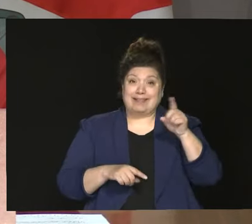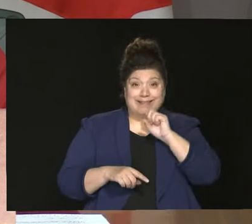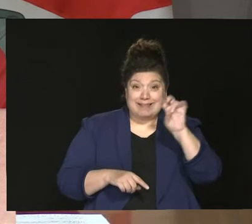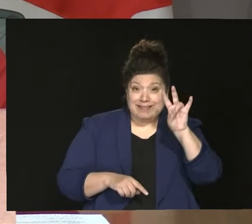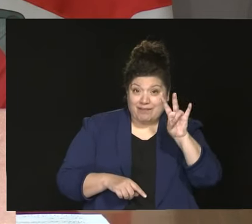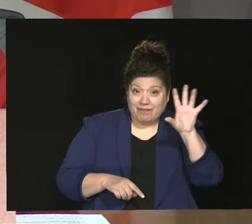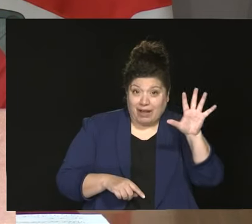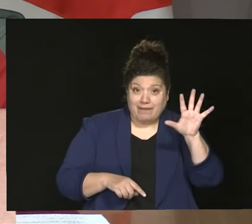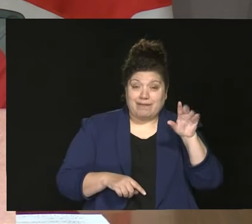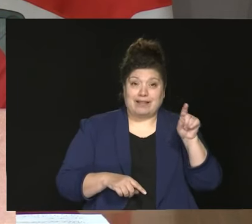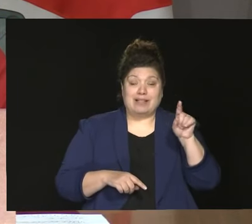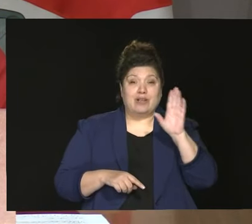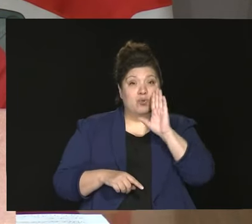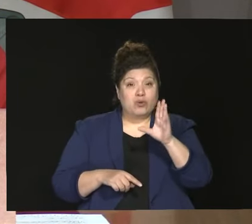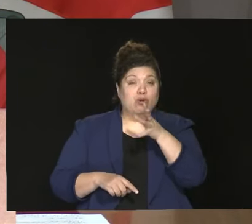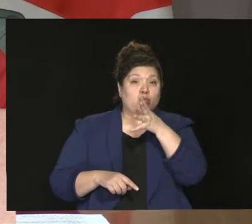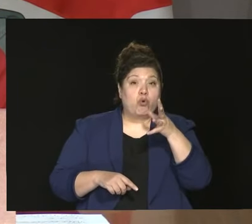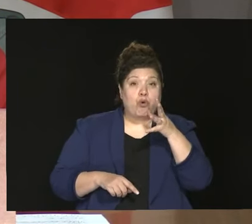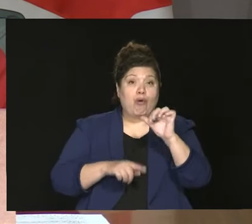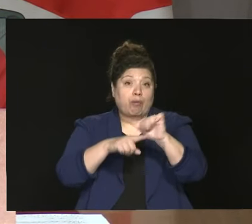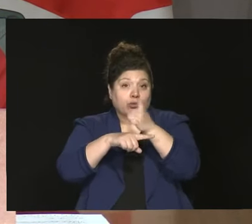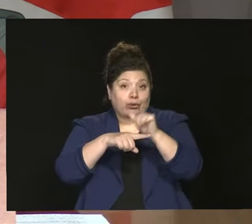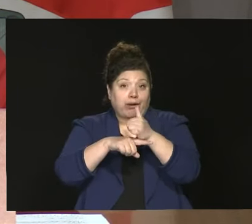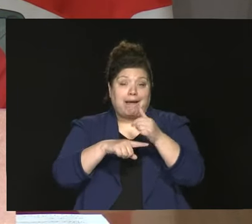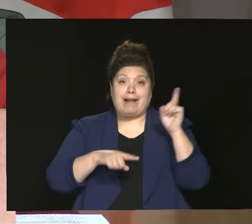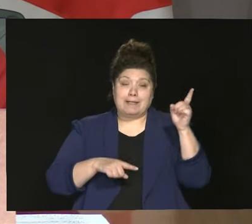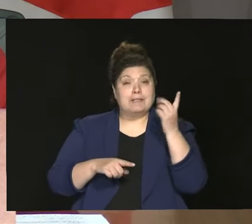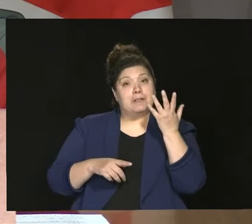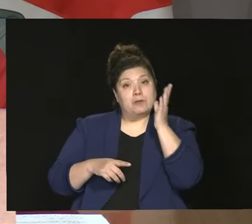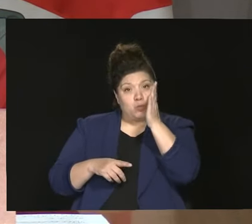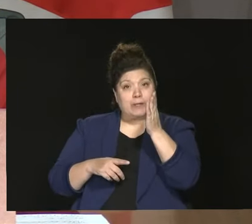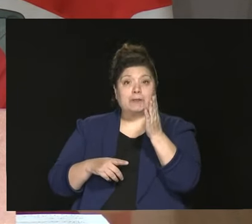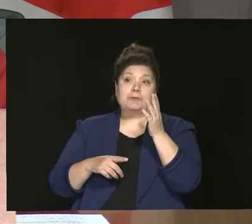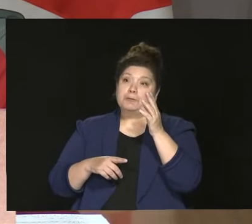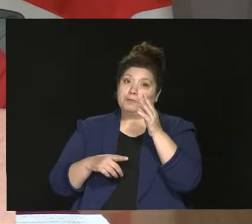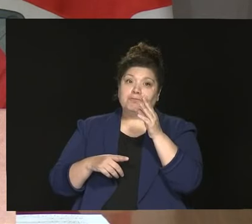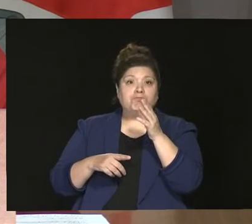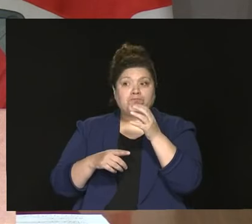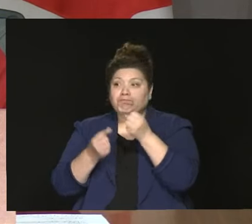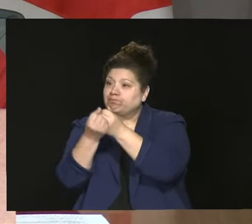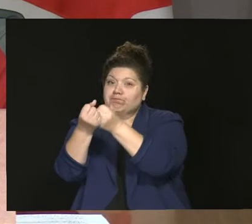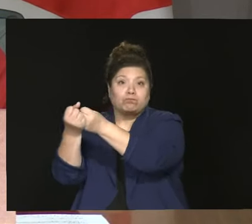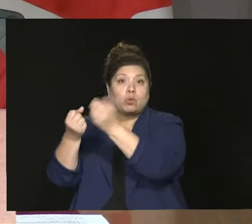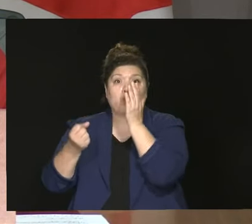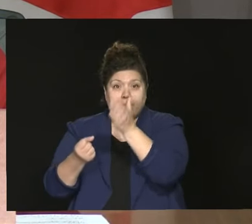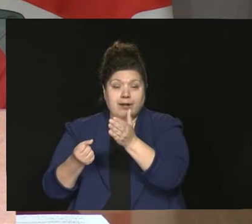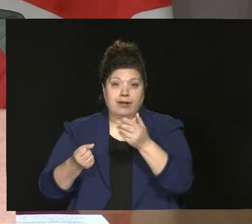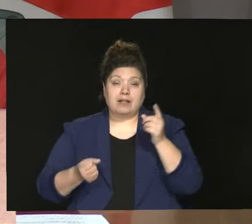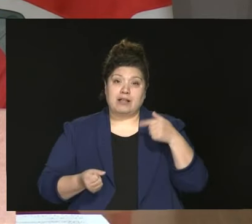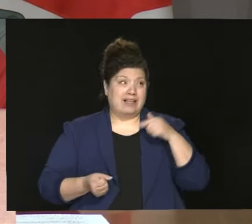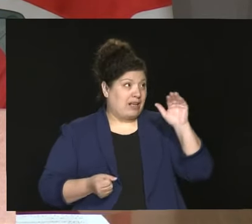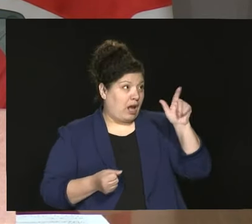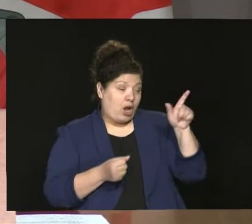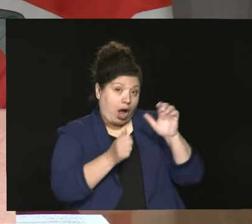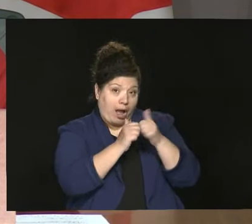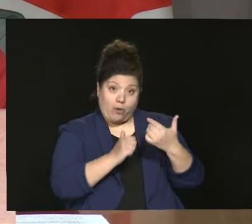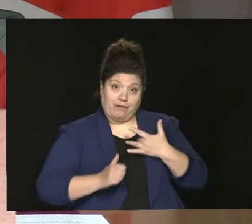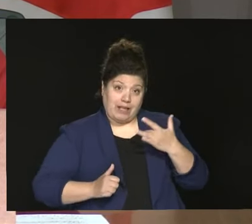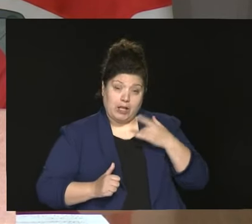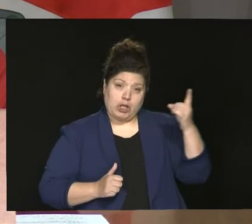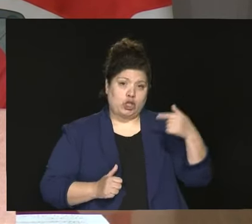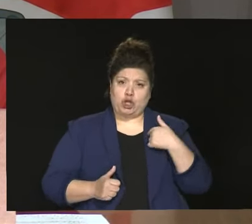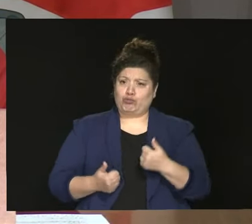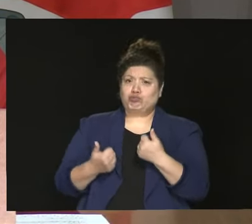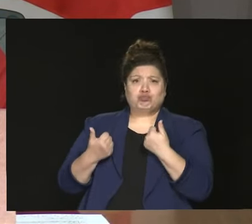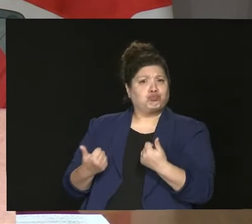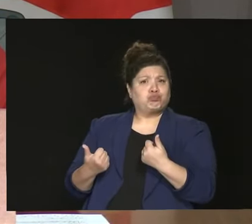I said, Dad, how do you feel? He said he feels personally great, and he has 100% confidence in the medical